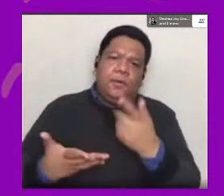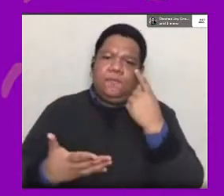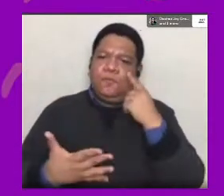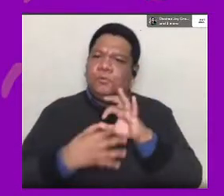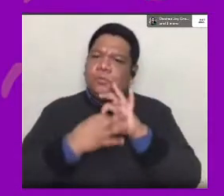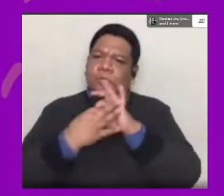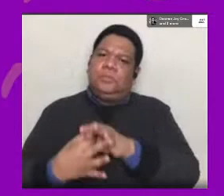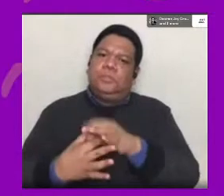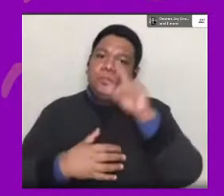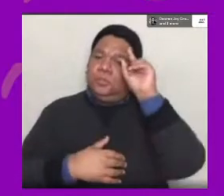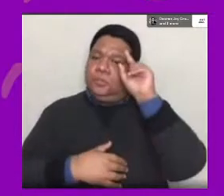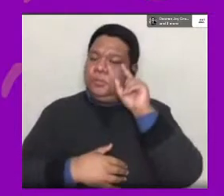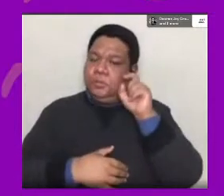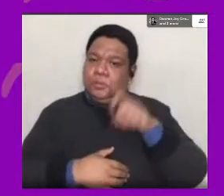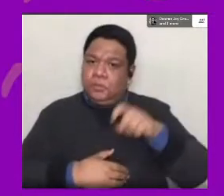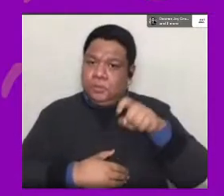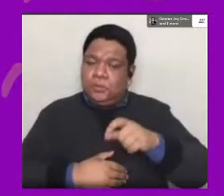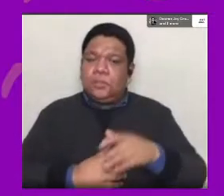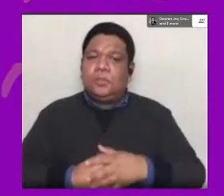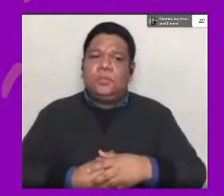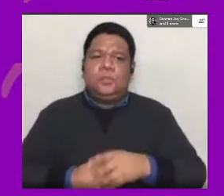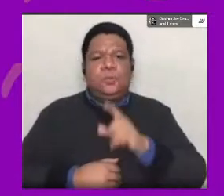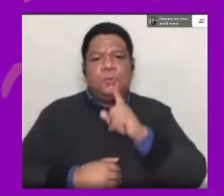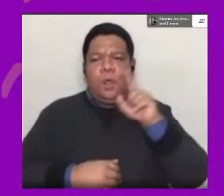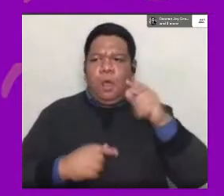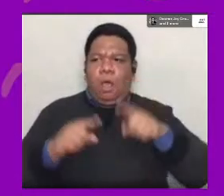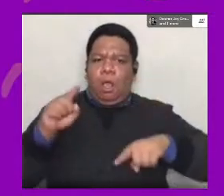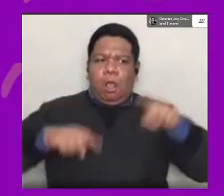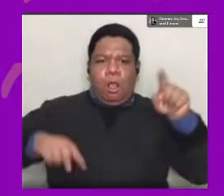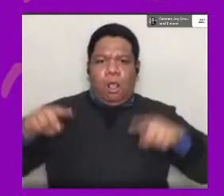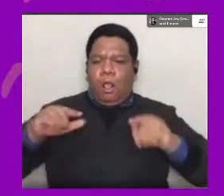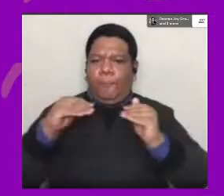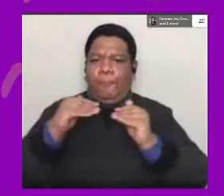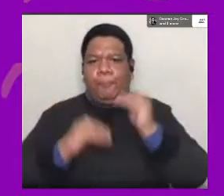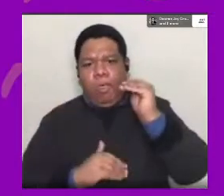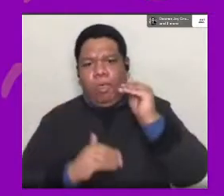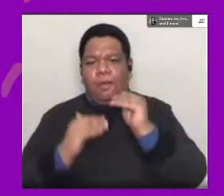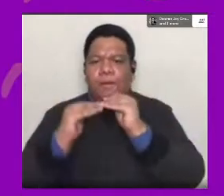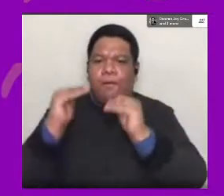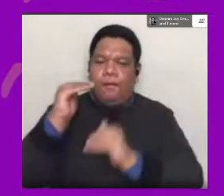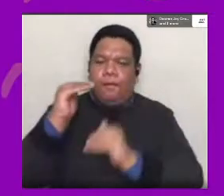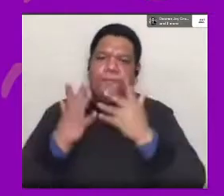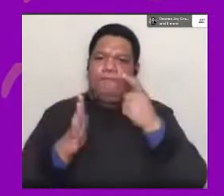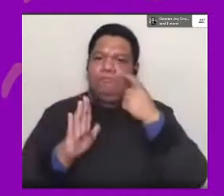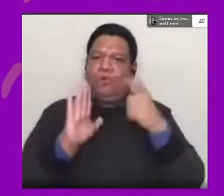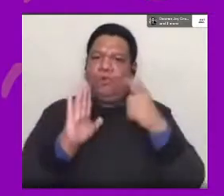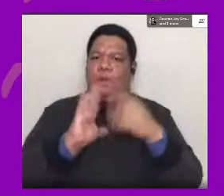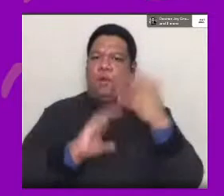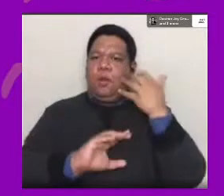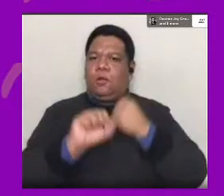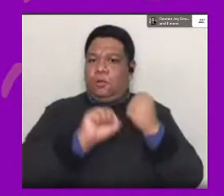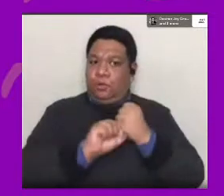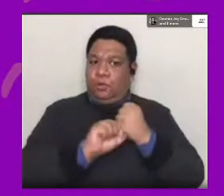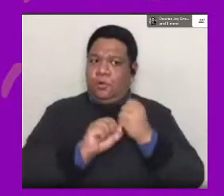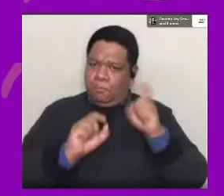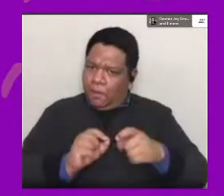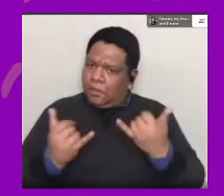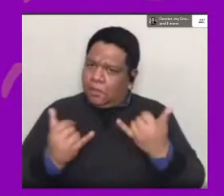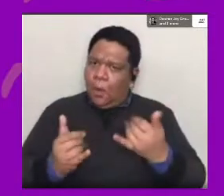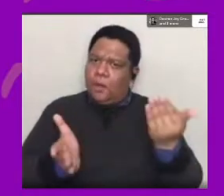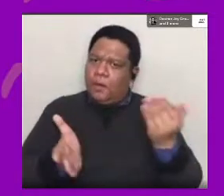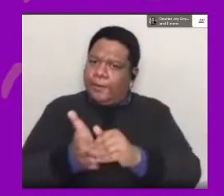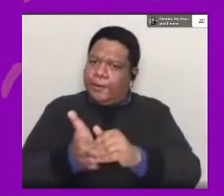needs. These are just some of the gaps identified a year ago and must be revisited to ensure that they